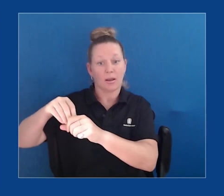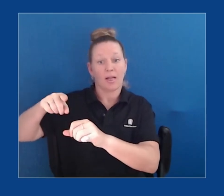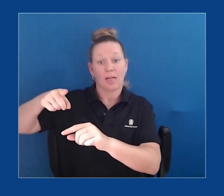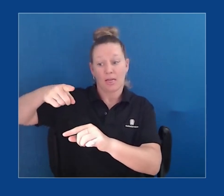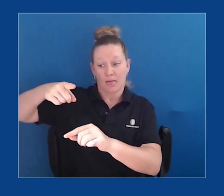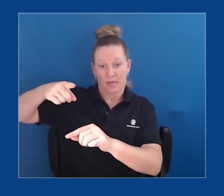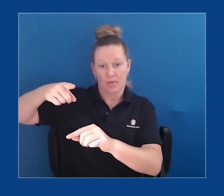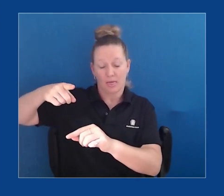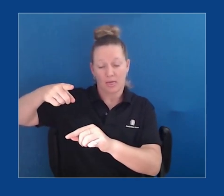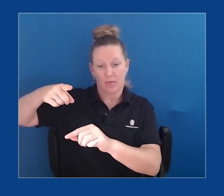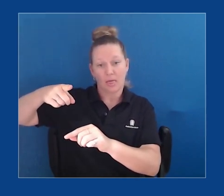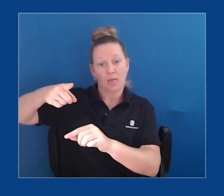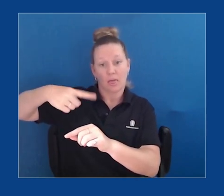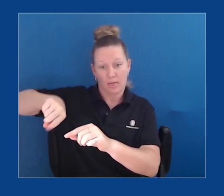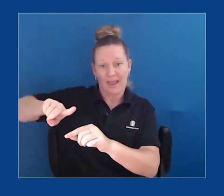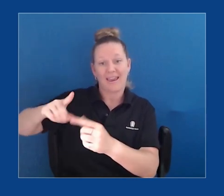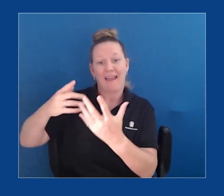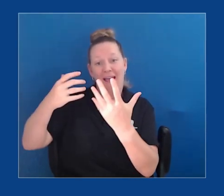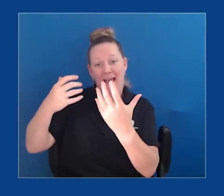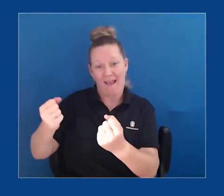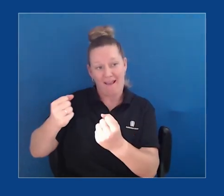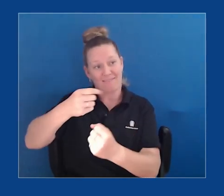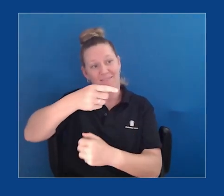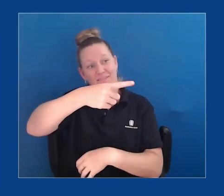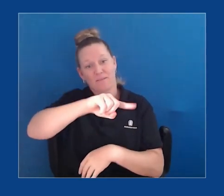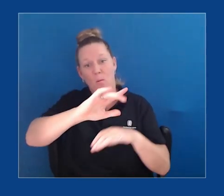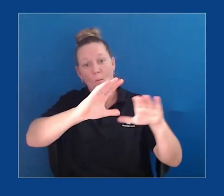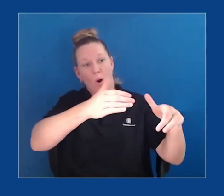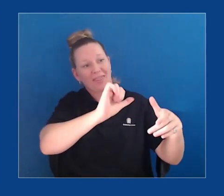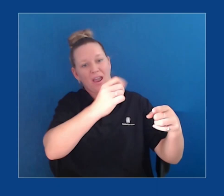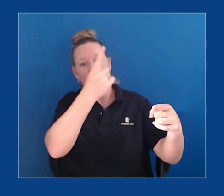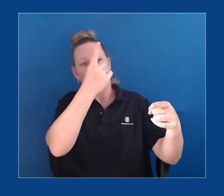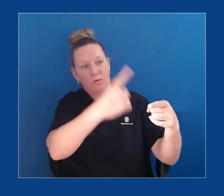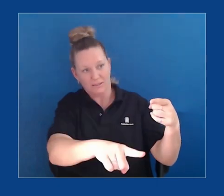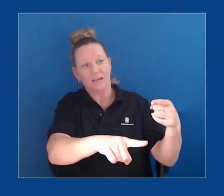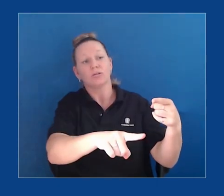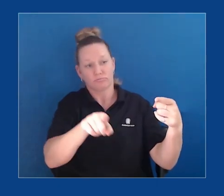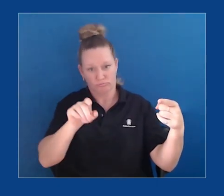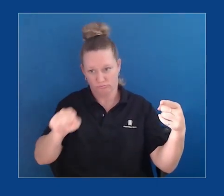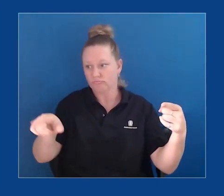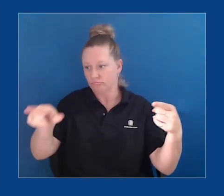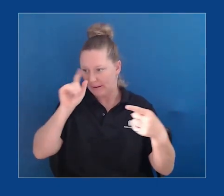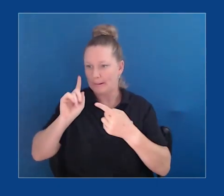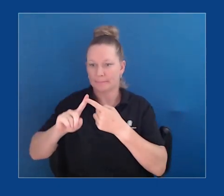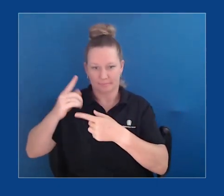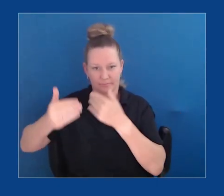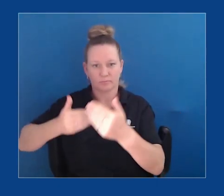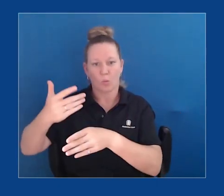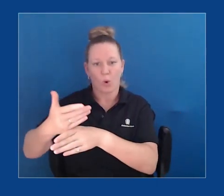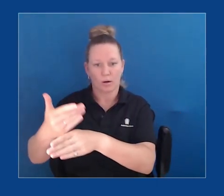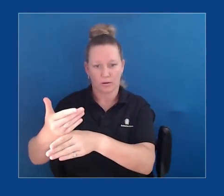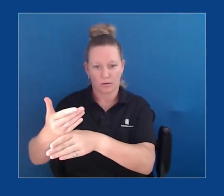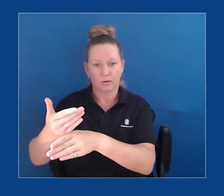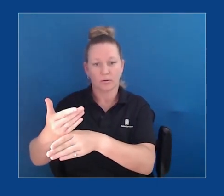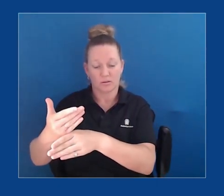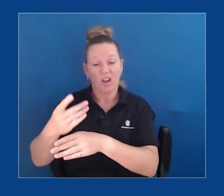by those people to continue that important work. And I think in 20 years' time, we will see a